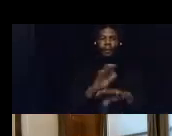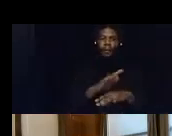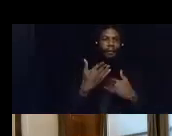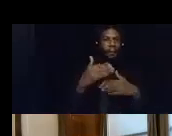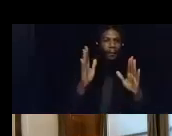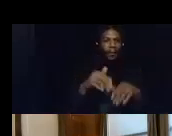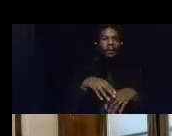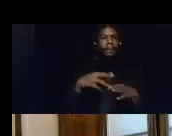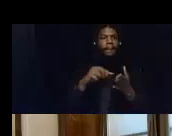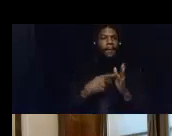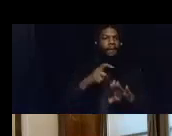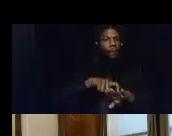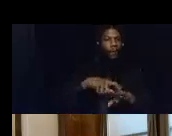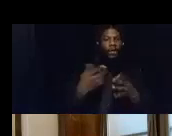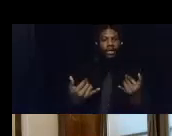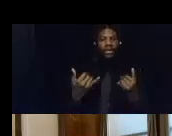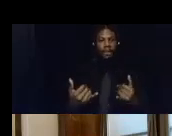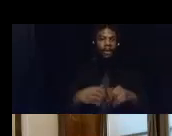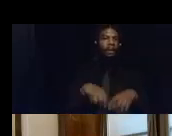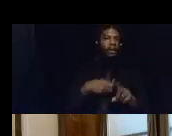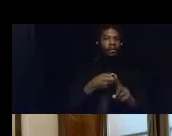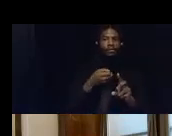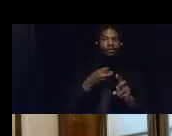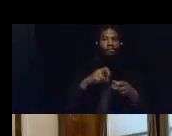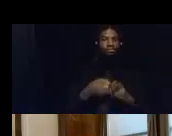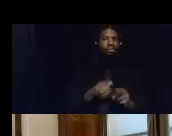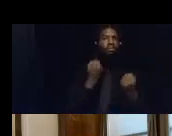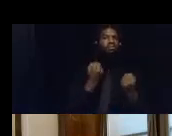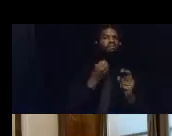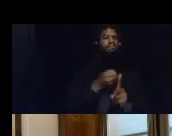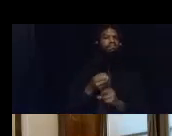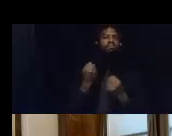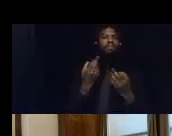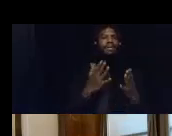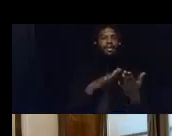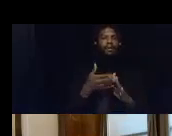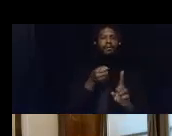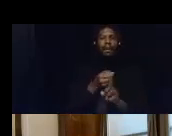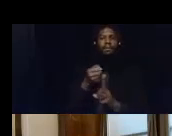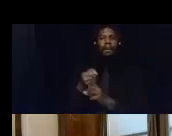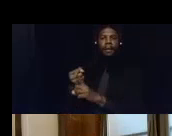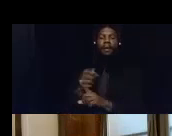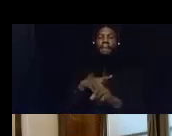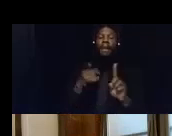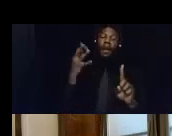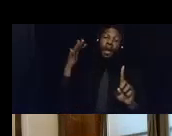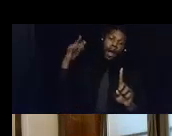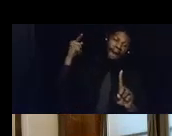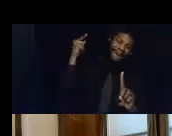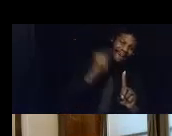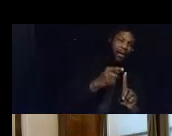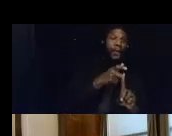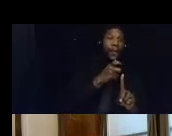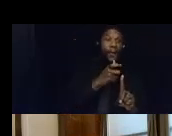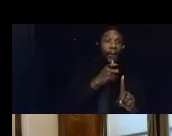landscape, and contemporary issues affecting many different communities, but the specific experiences that I'm referring to in